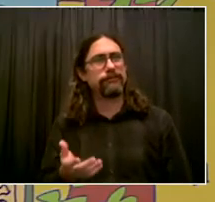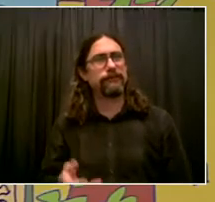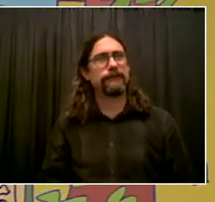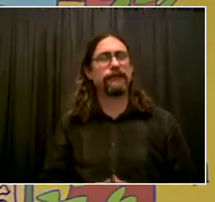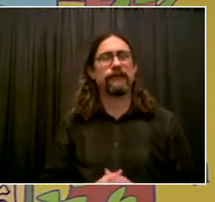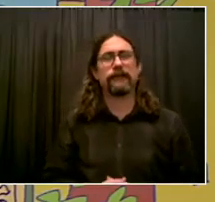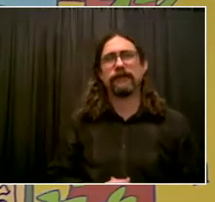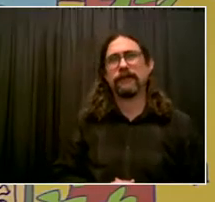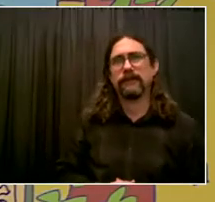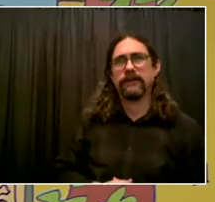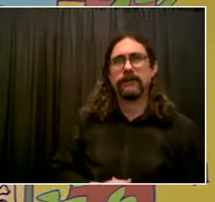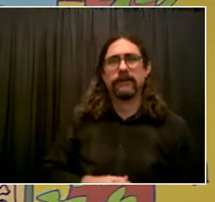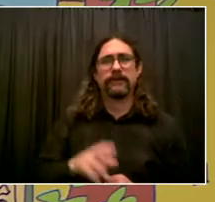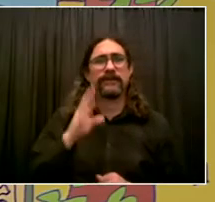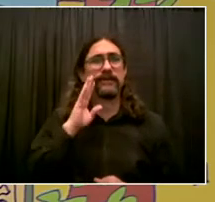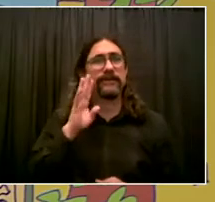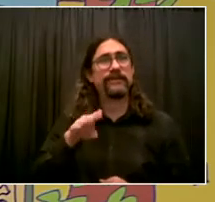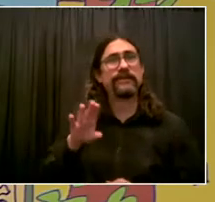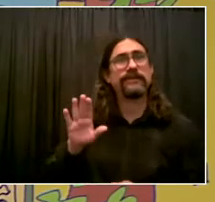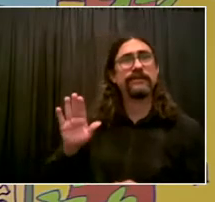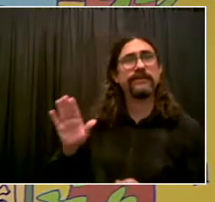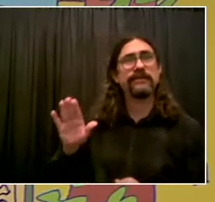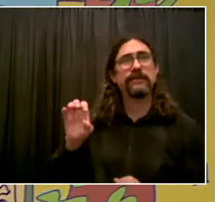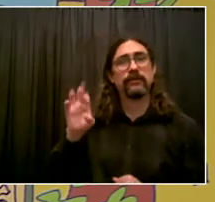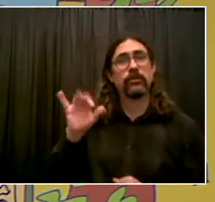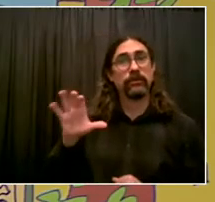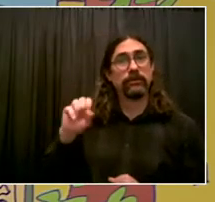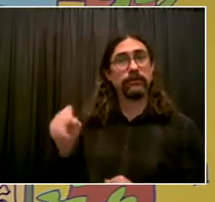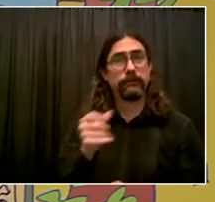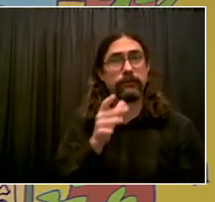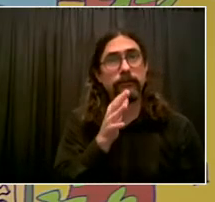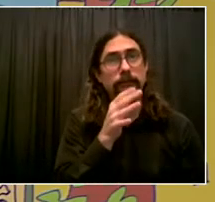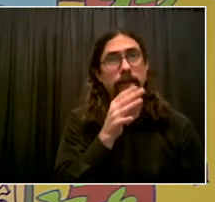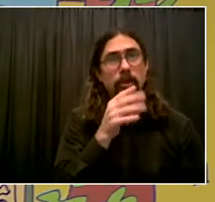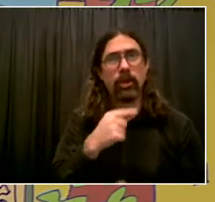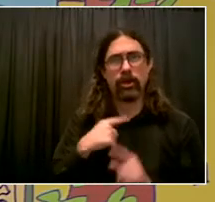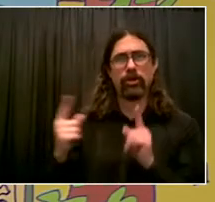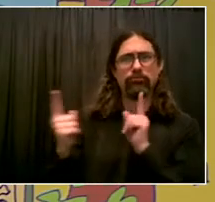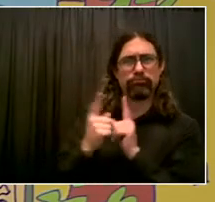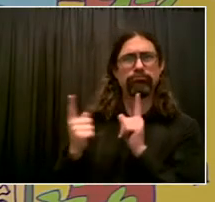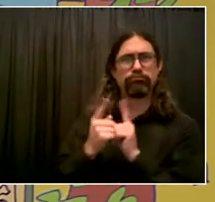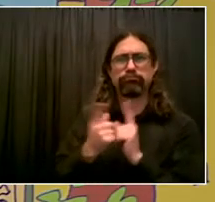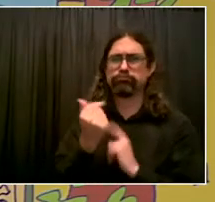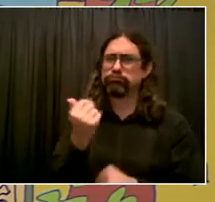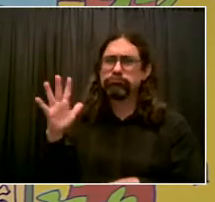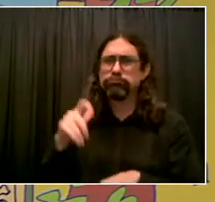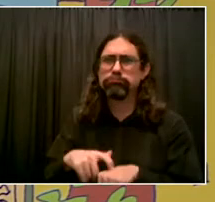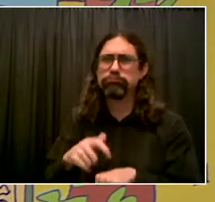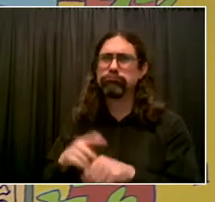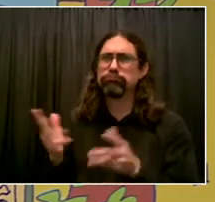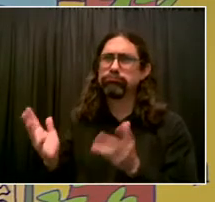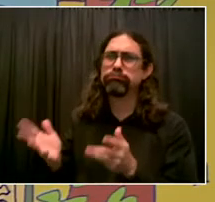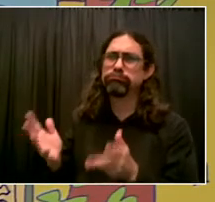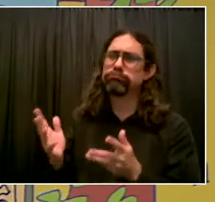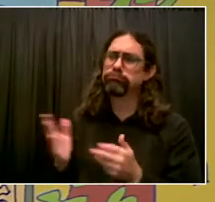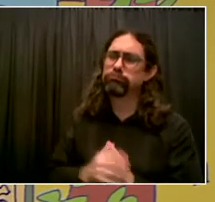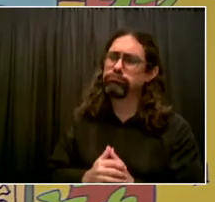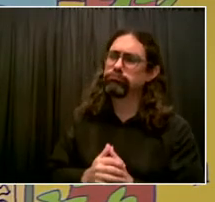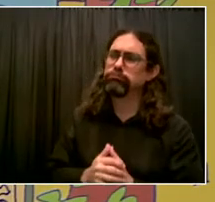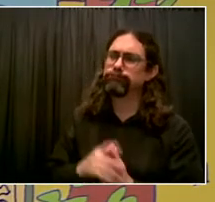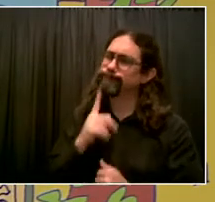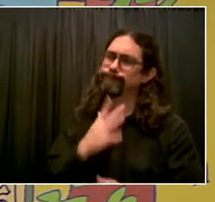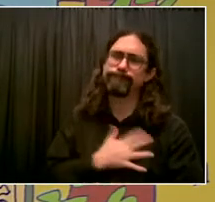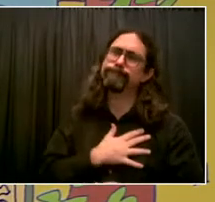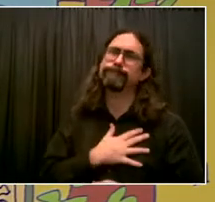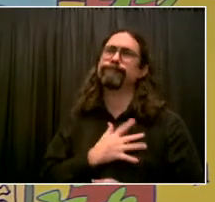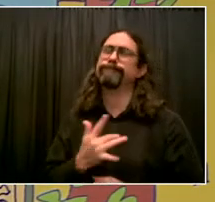It's horrible. It's one of those days in New York City history that just continues to pain us. I wish